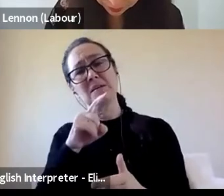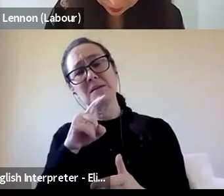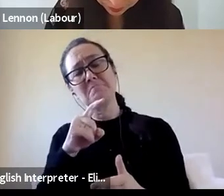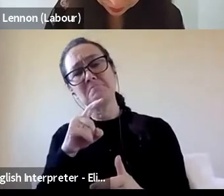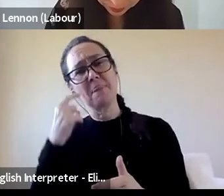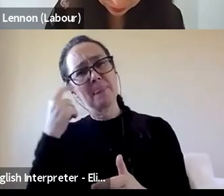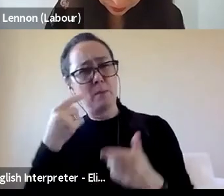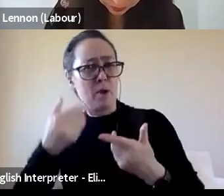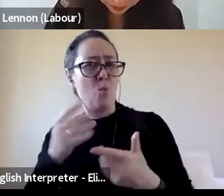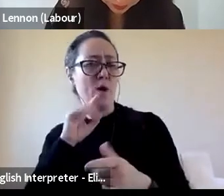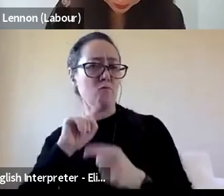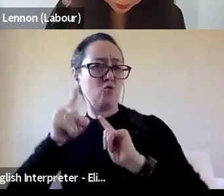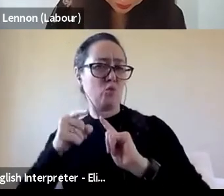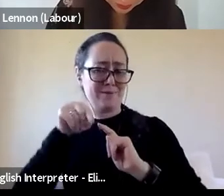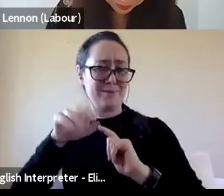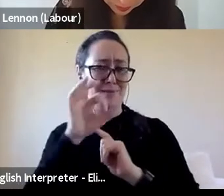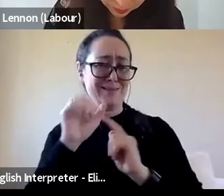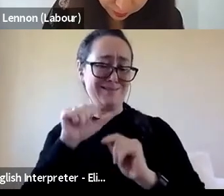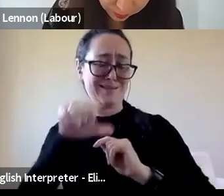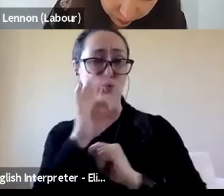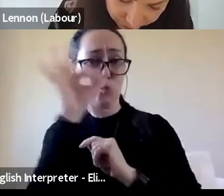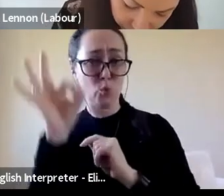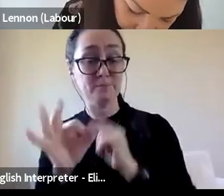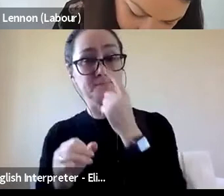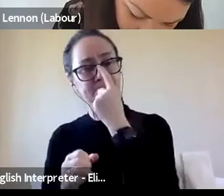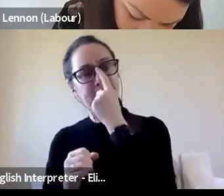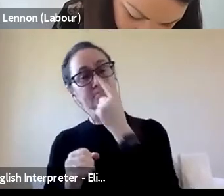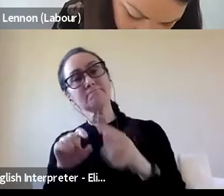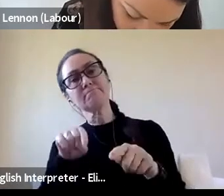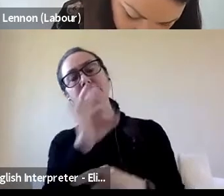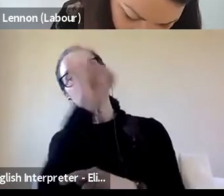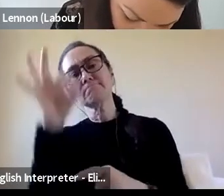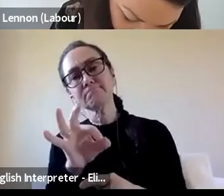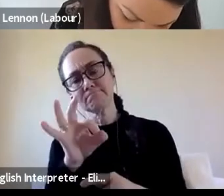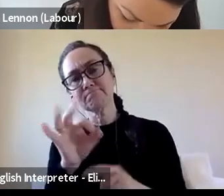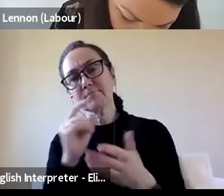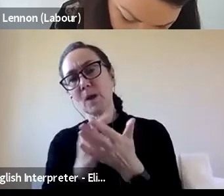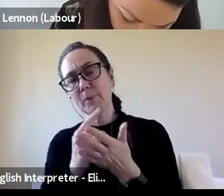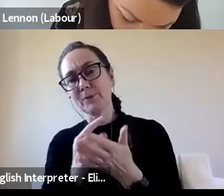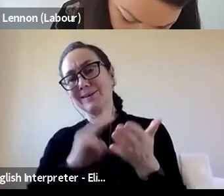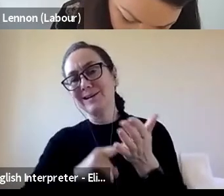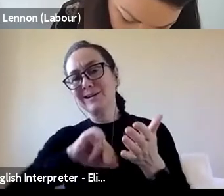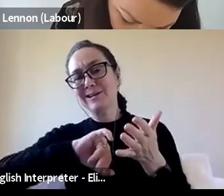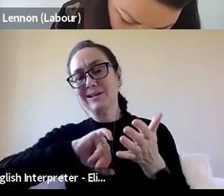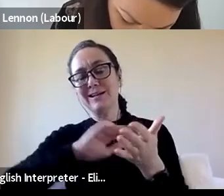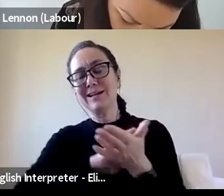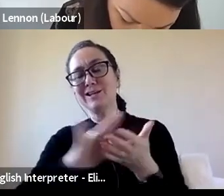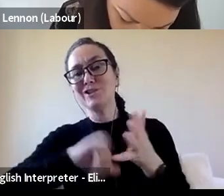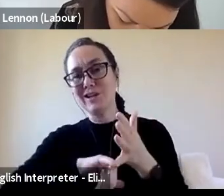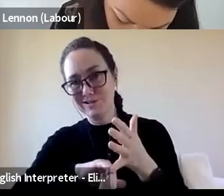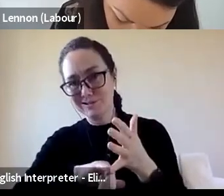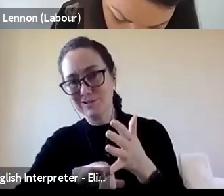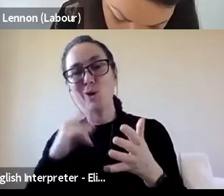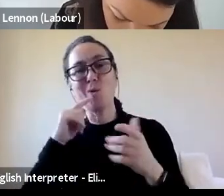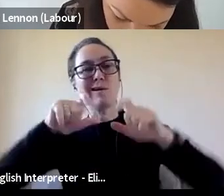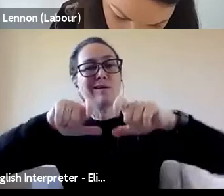answer. The question here is about remobilizing NHS and care services